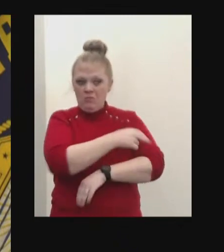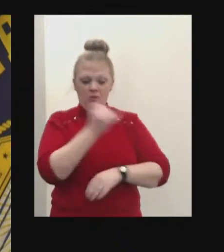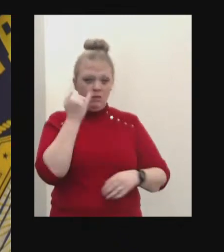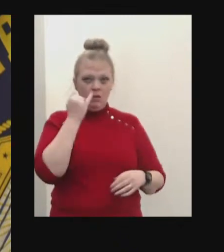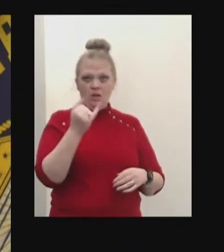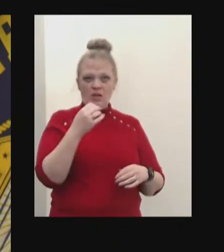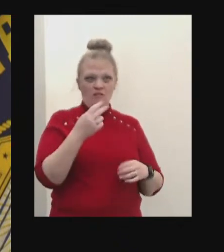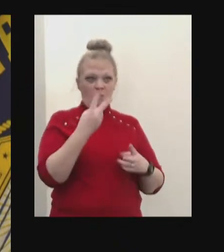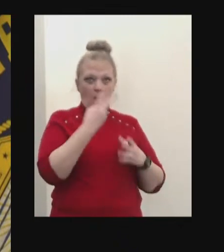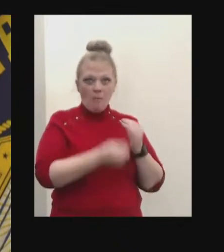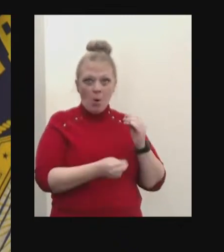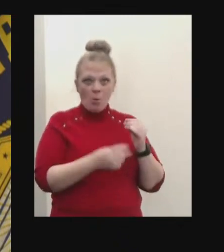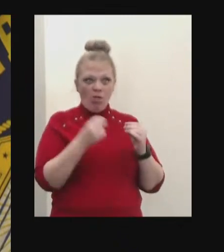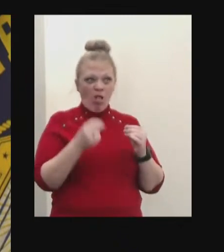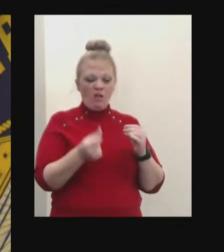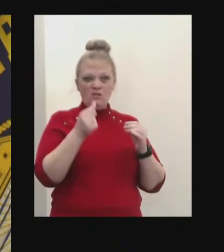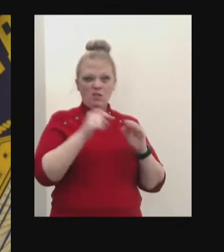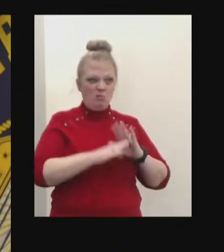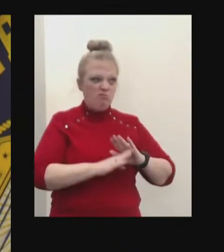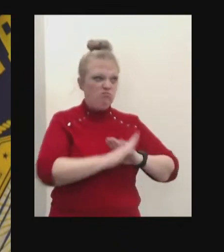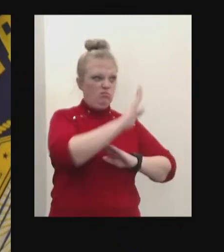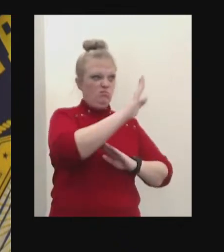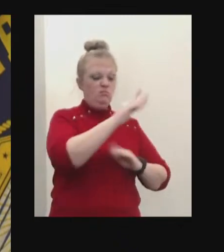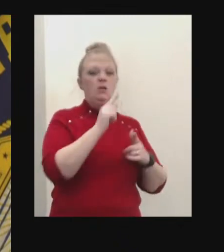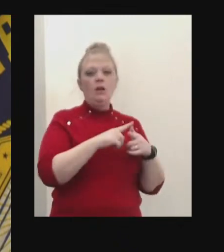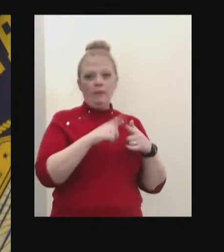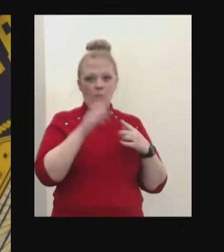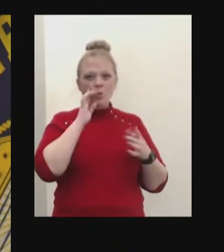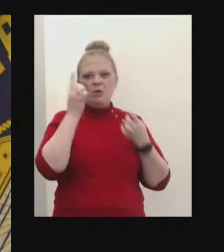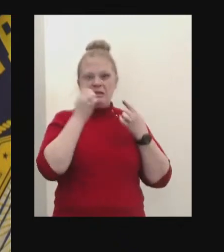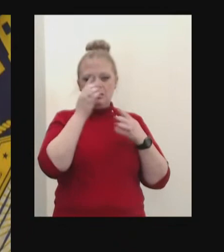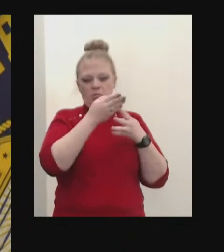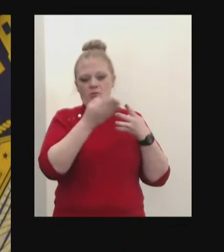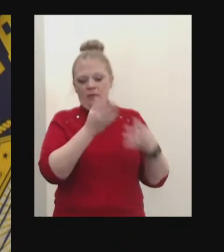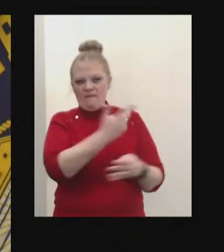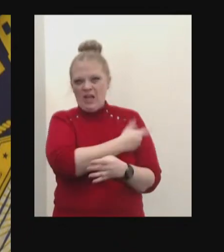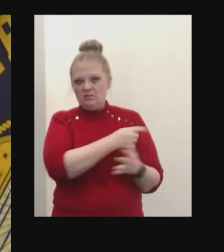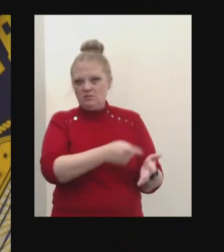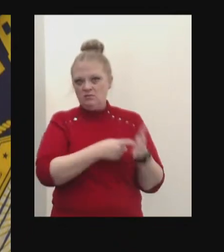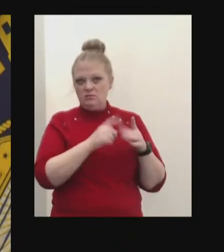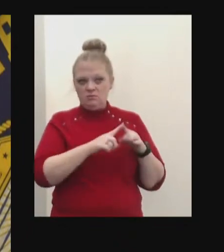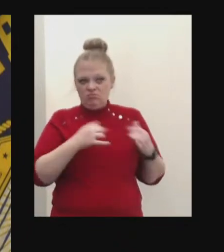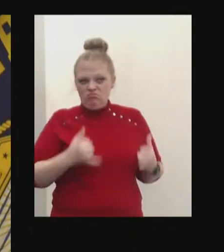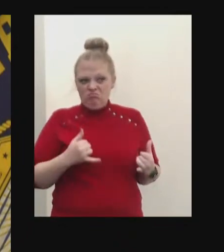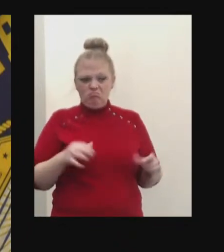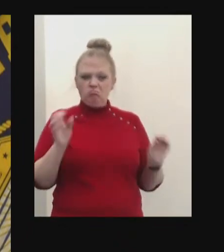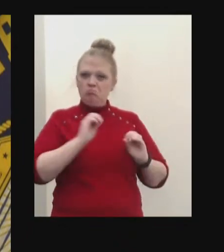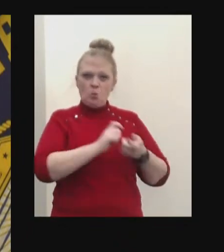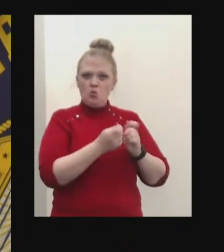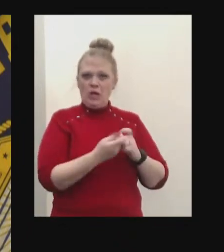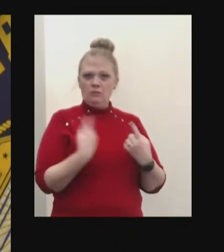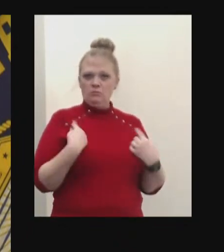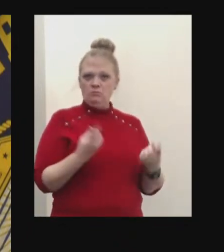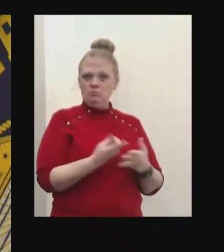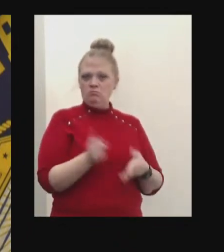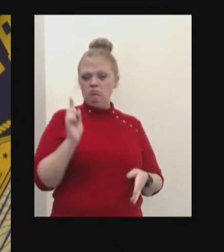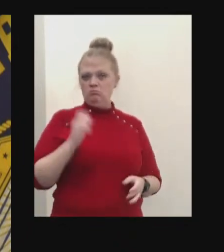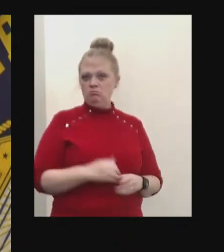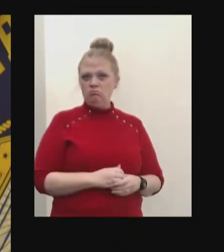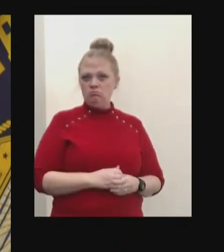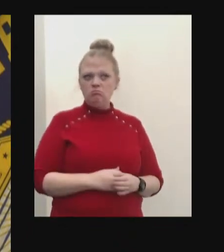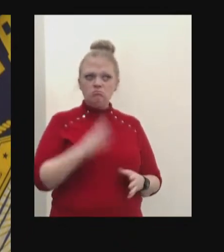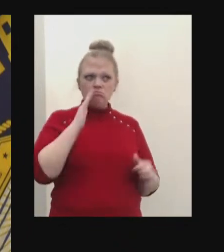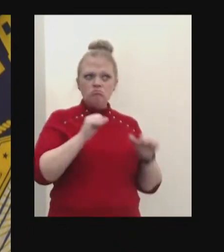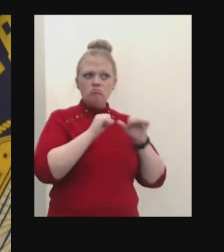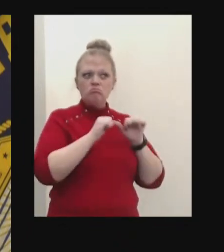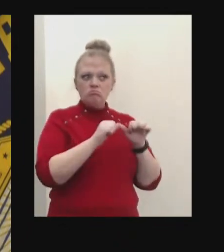increase in the opposite direction upward, then we would consider it. But right now, there's nothing that's changed since last week. We continue to see a decline